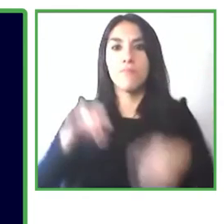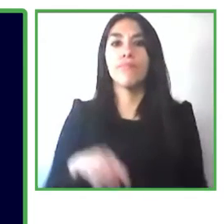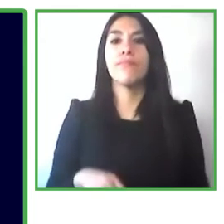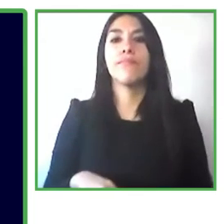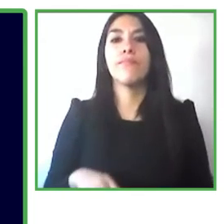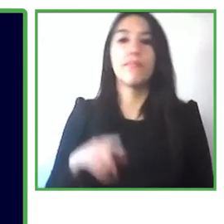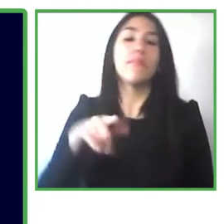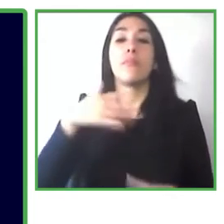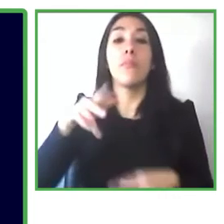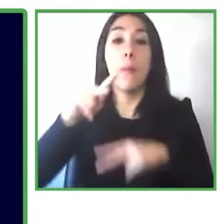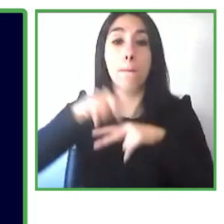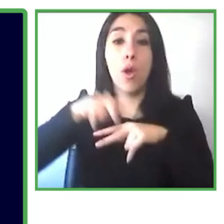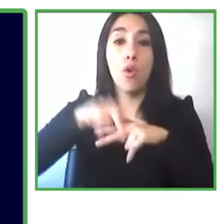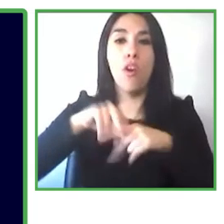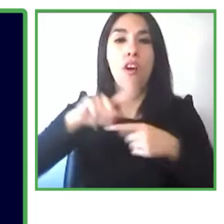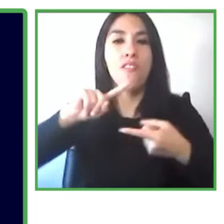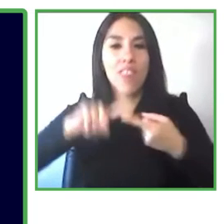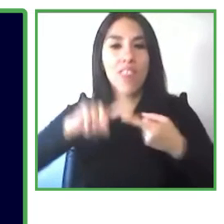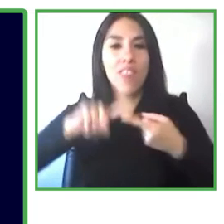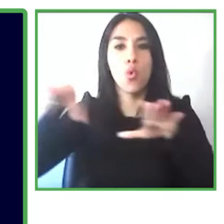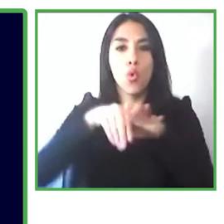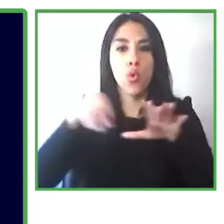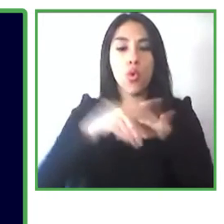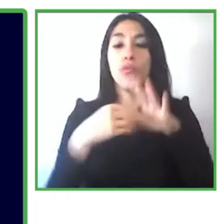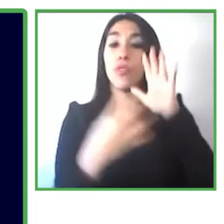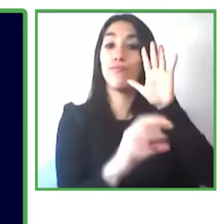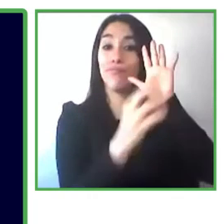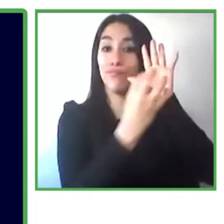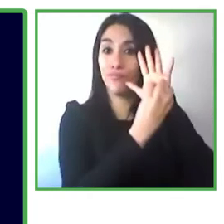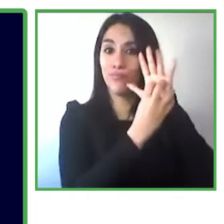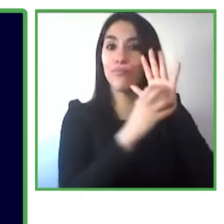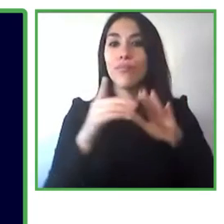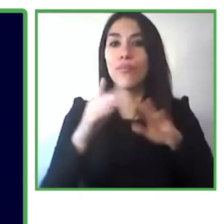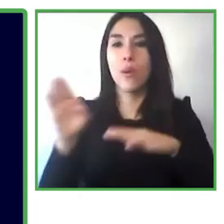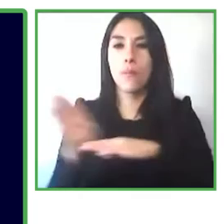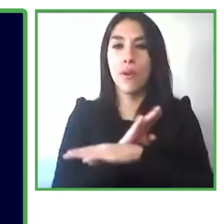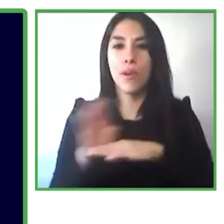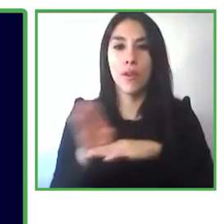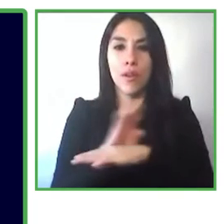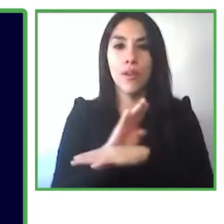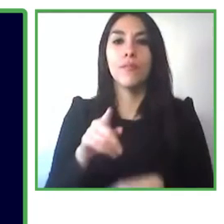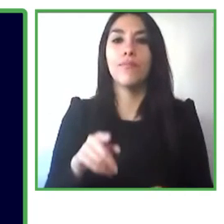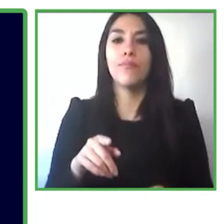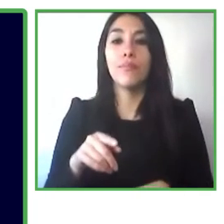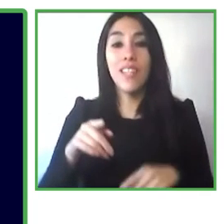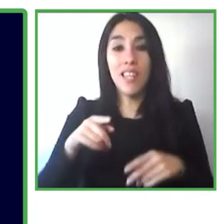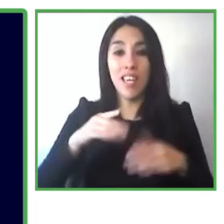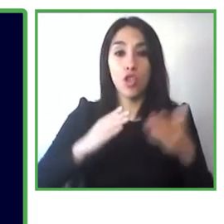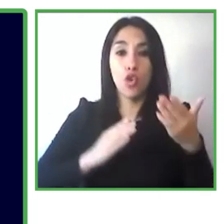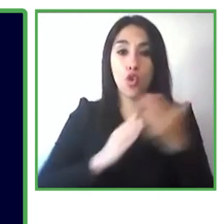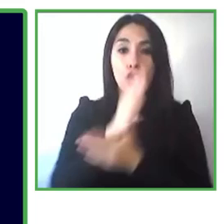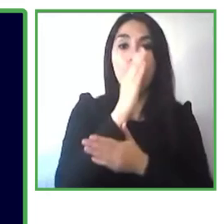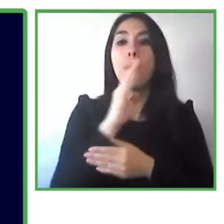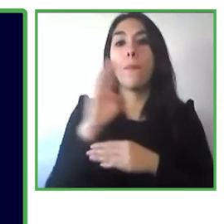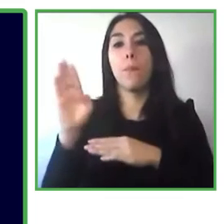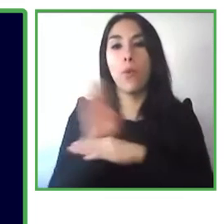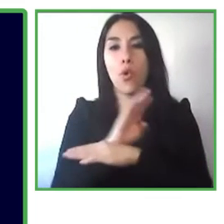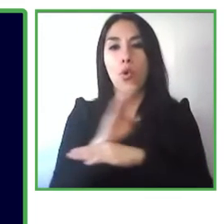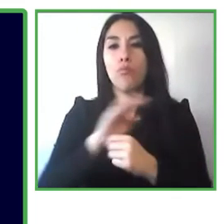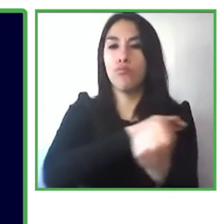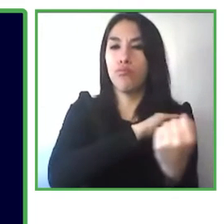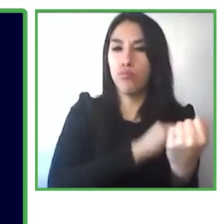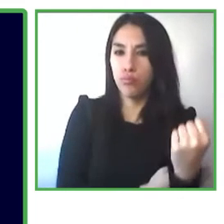the Empresas Amigas de la Inclusión, through the hallmark that I am showing you, allows the companies to be